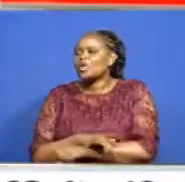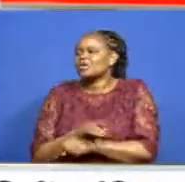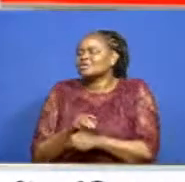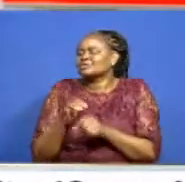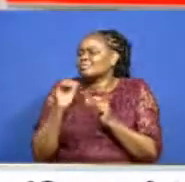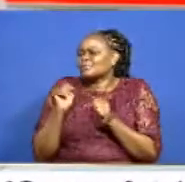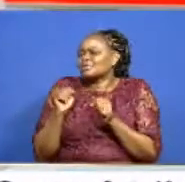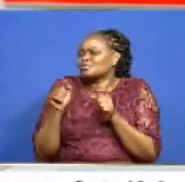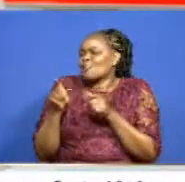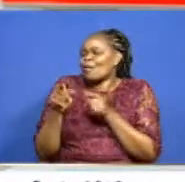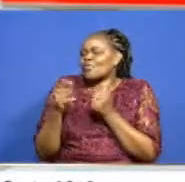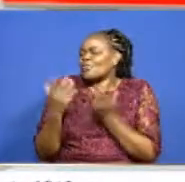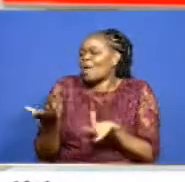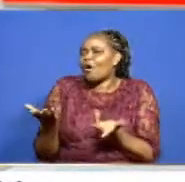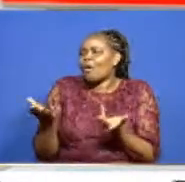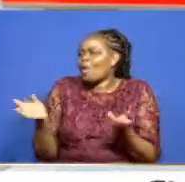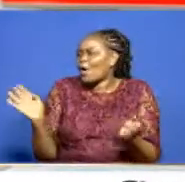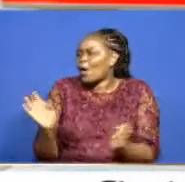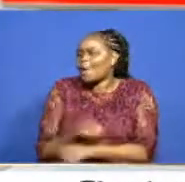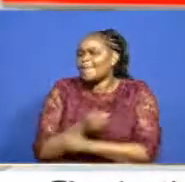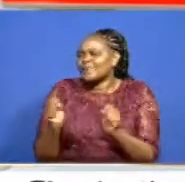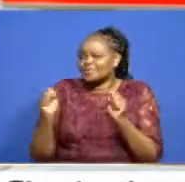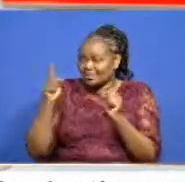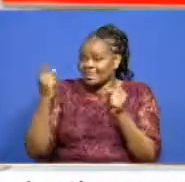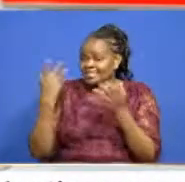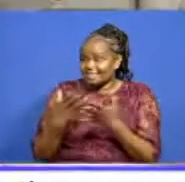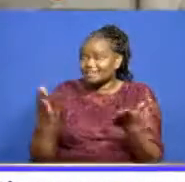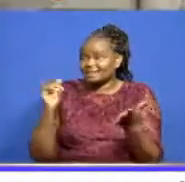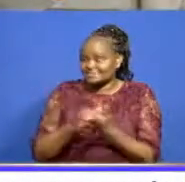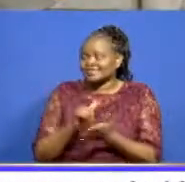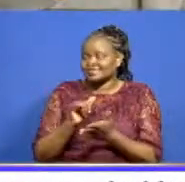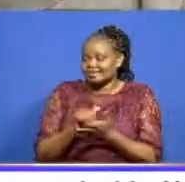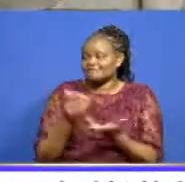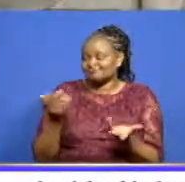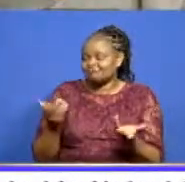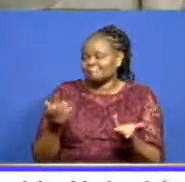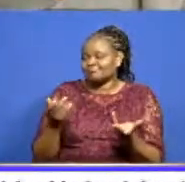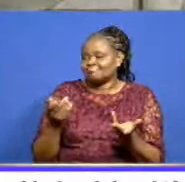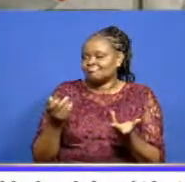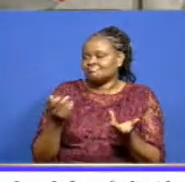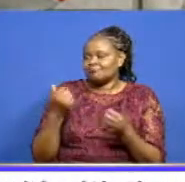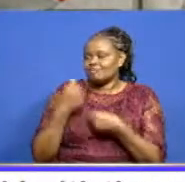So these are the issues which militated against us, just